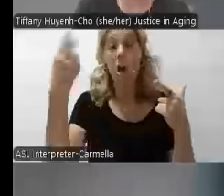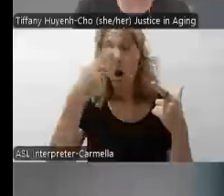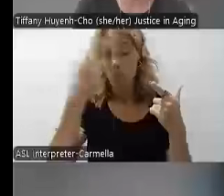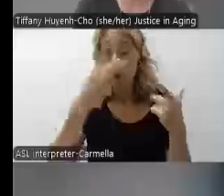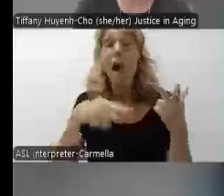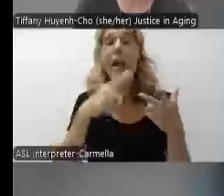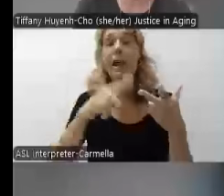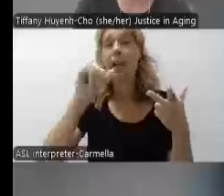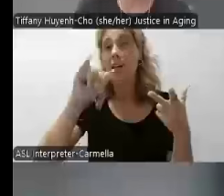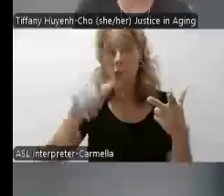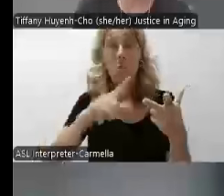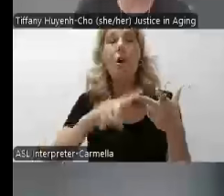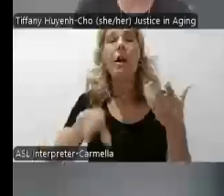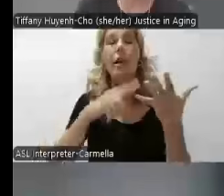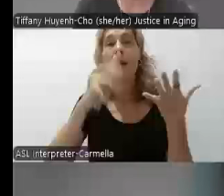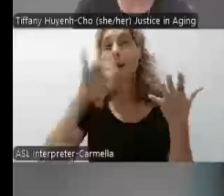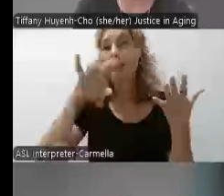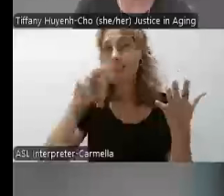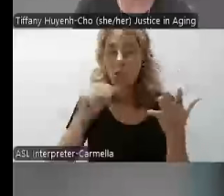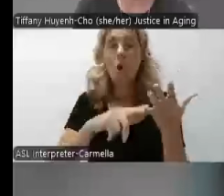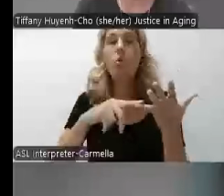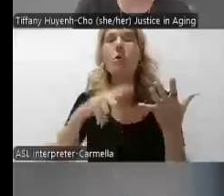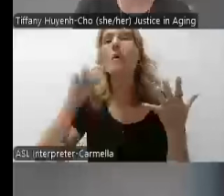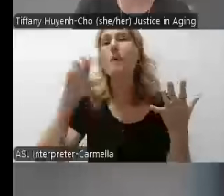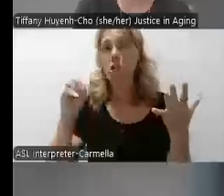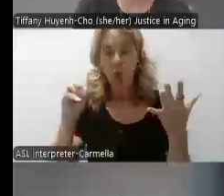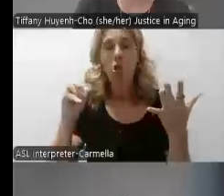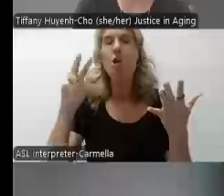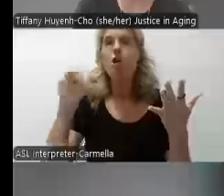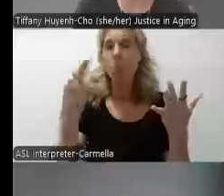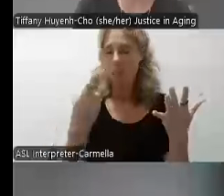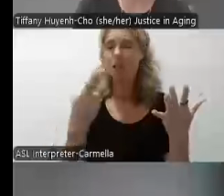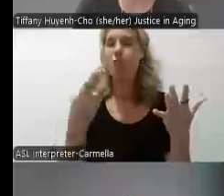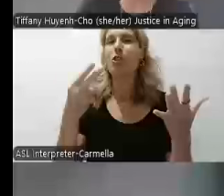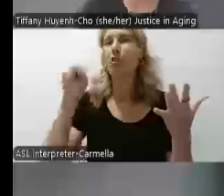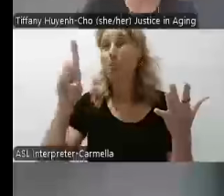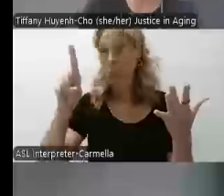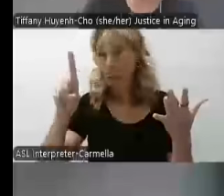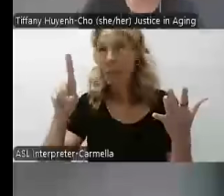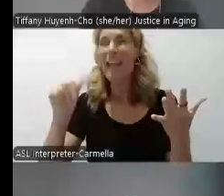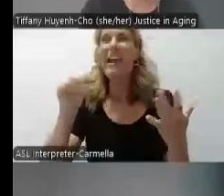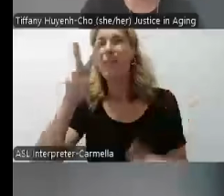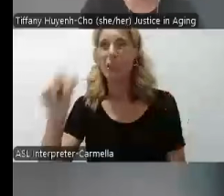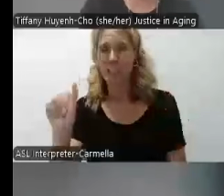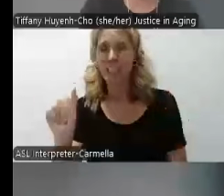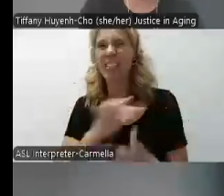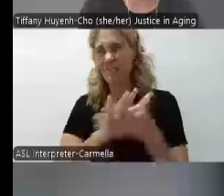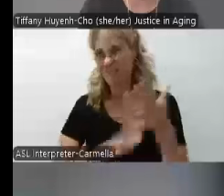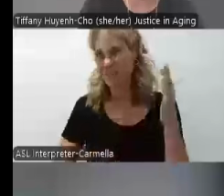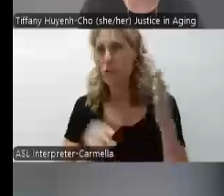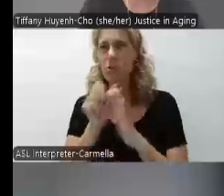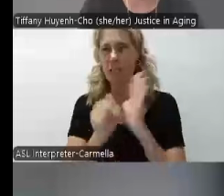Illinois, Minnesota, Missouri, New Hampshire, North Dakota, and Virginia. Next slide.